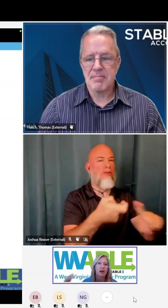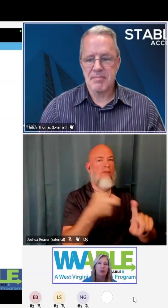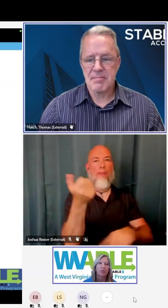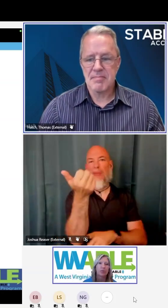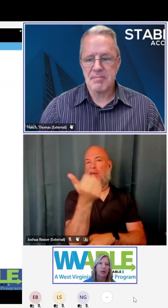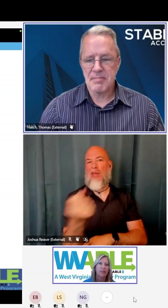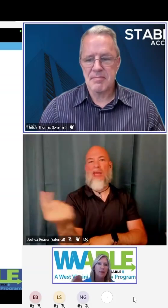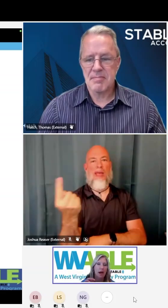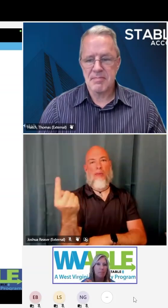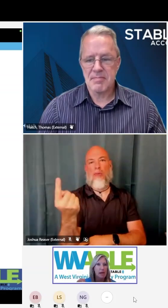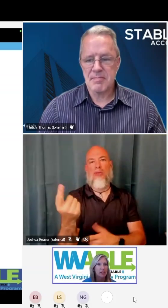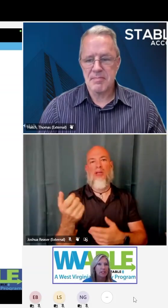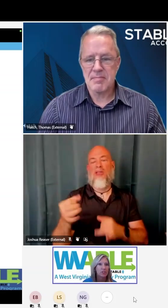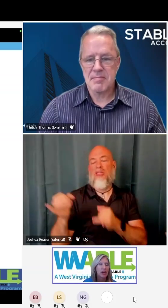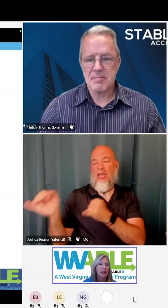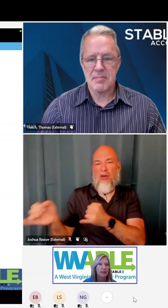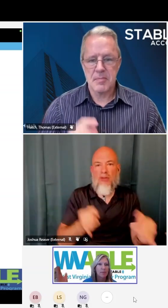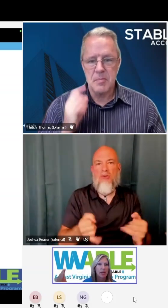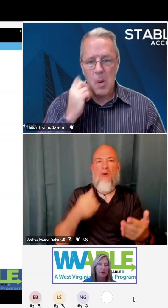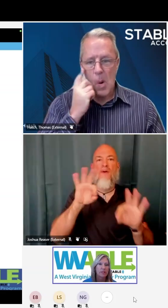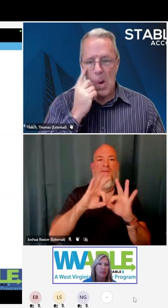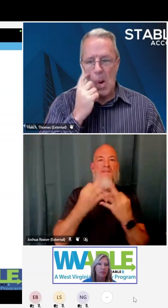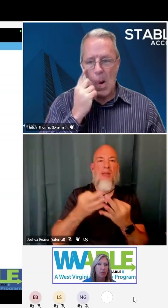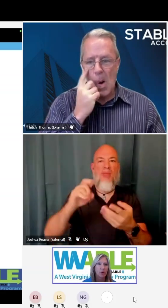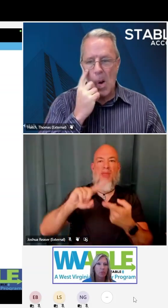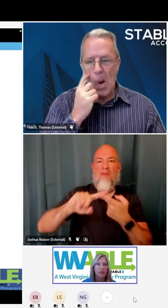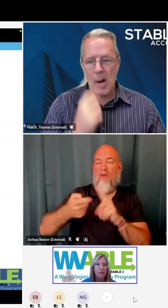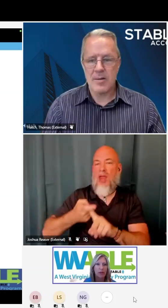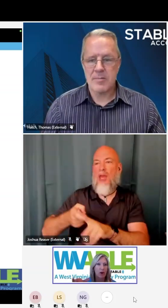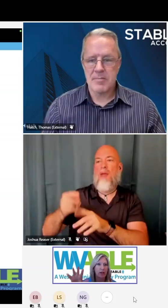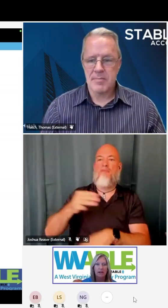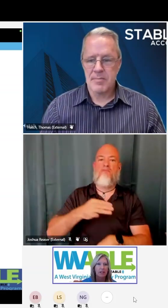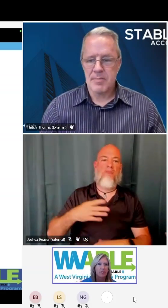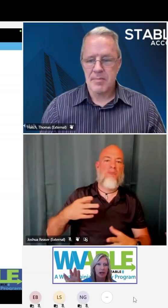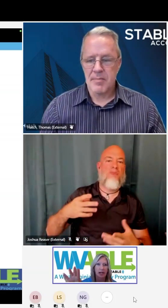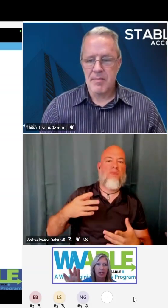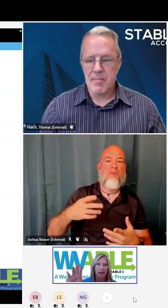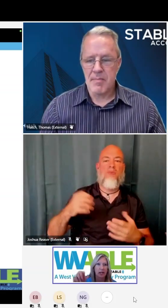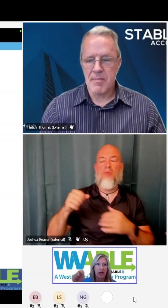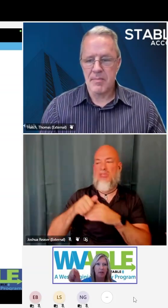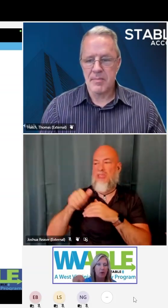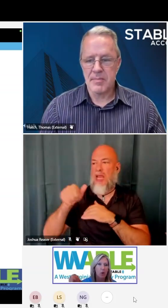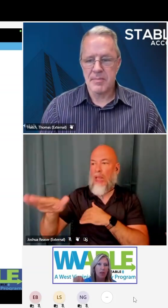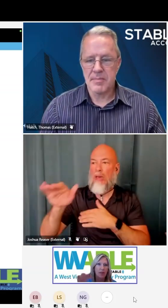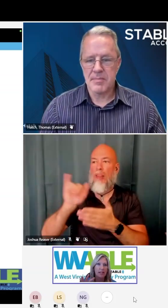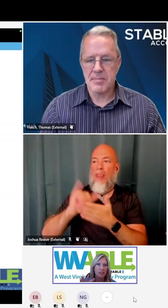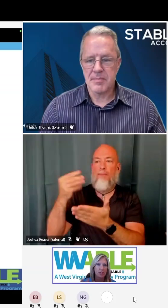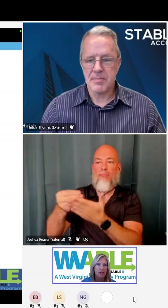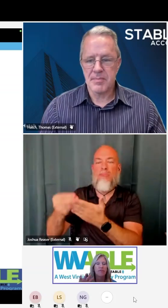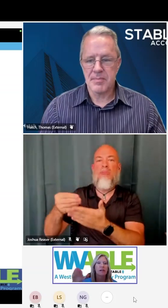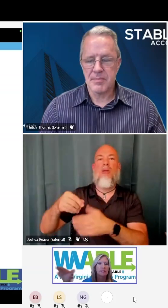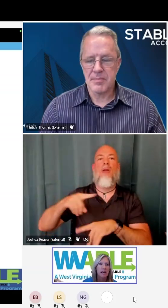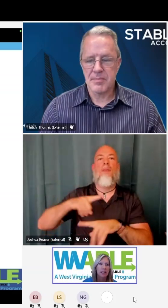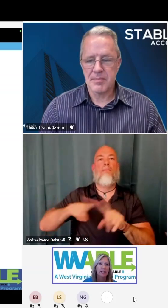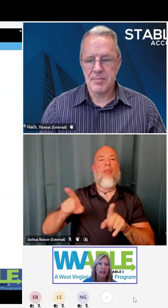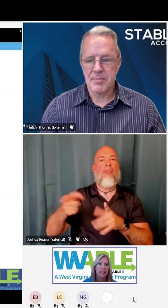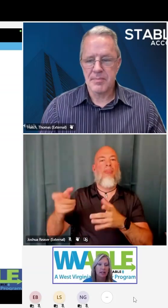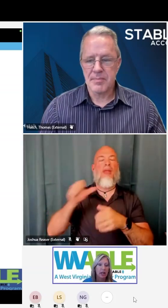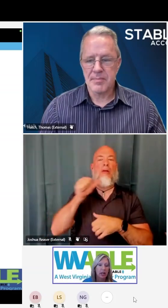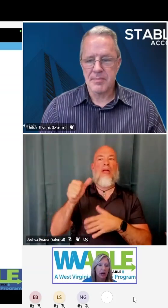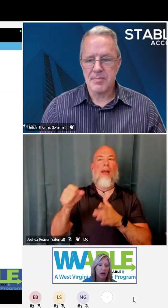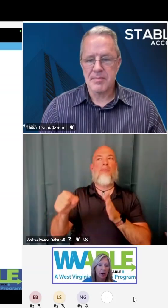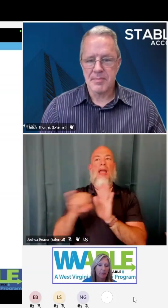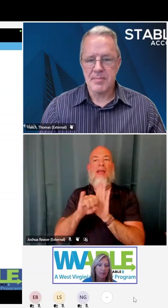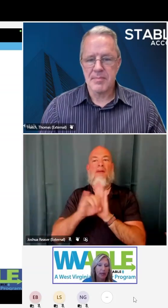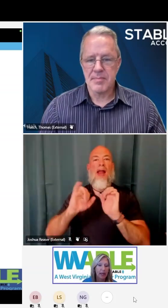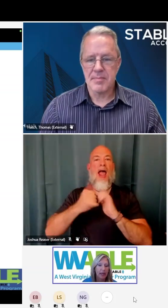individual, family member, friend, they might mail in a check. They might use that form, but they may not have identified how they want that check funds allocated.